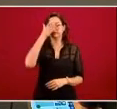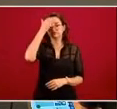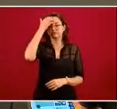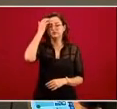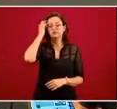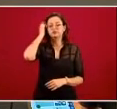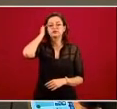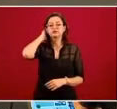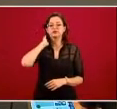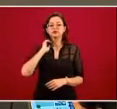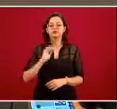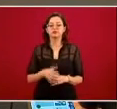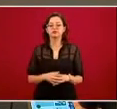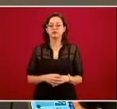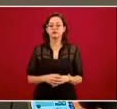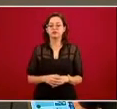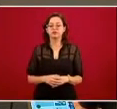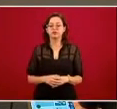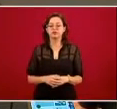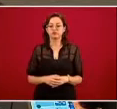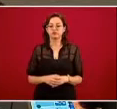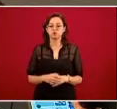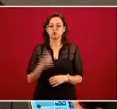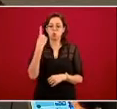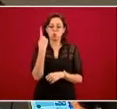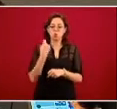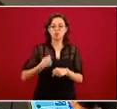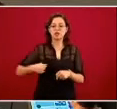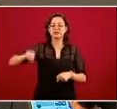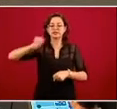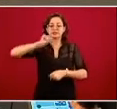now I will be presenting the